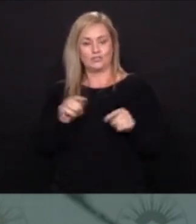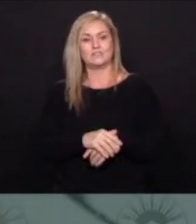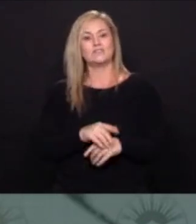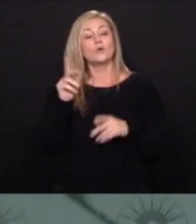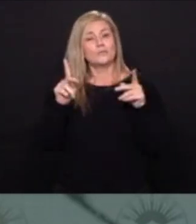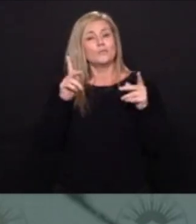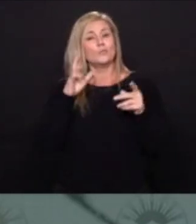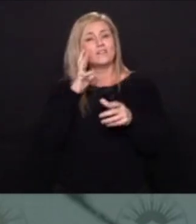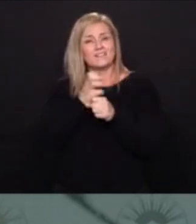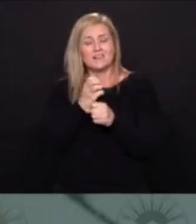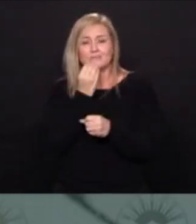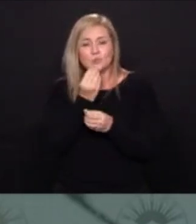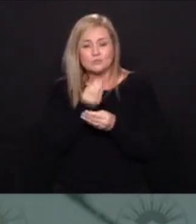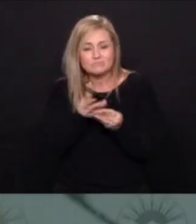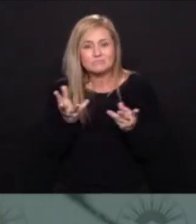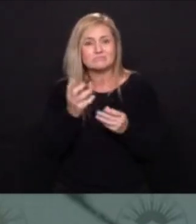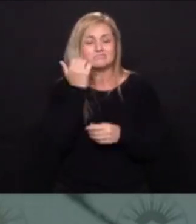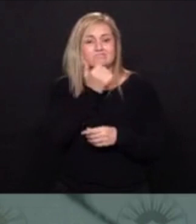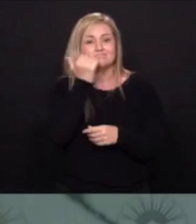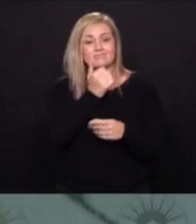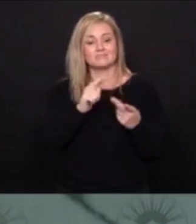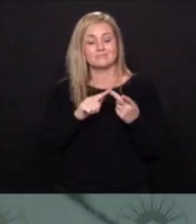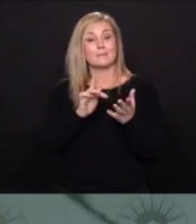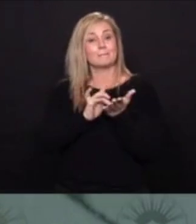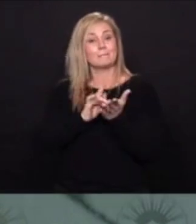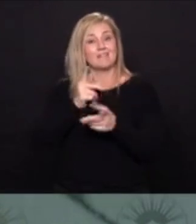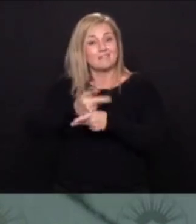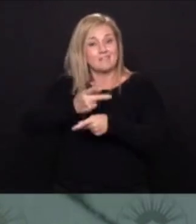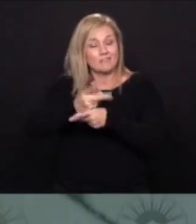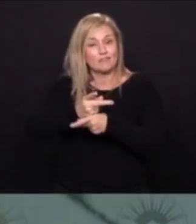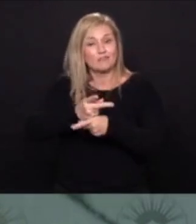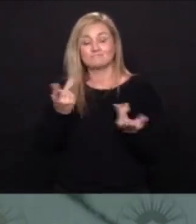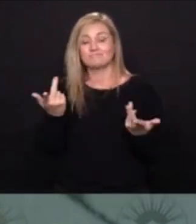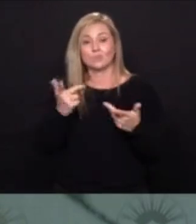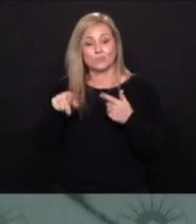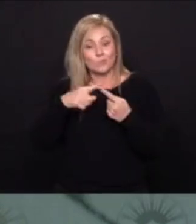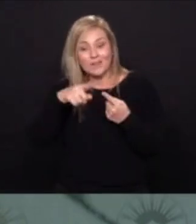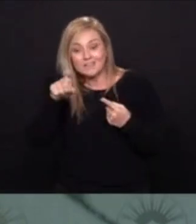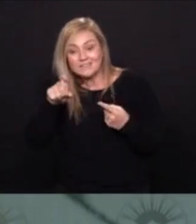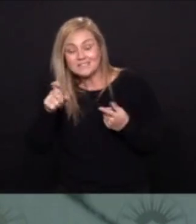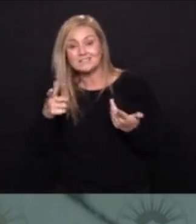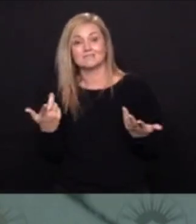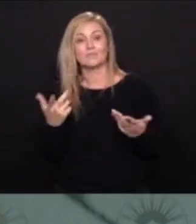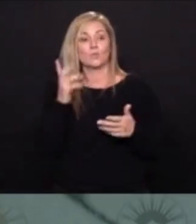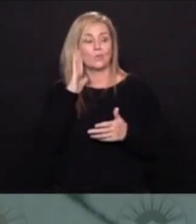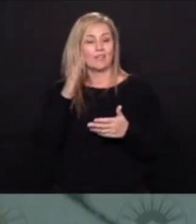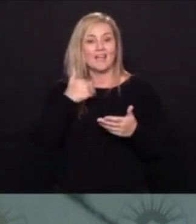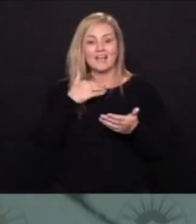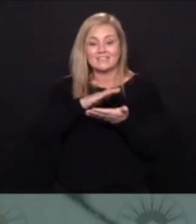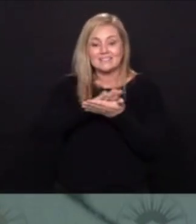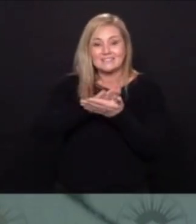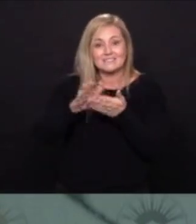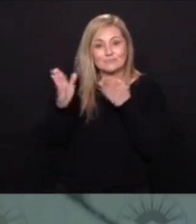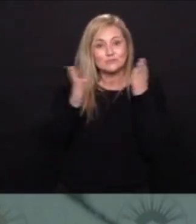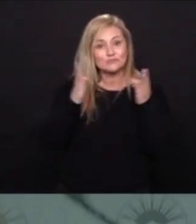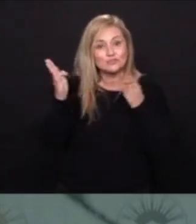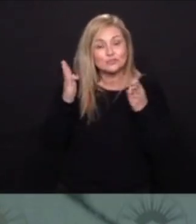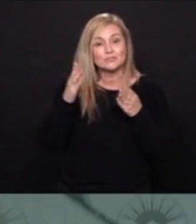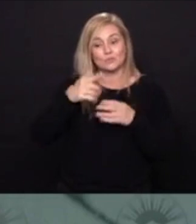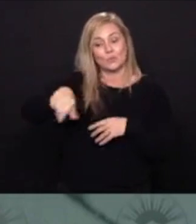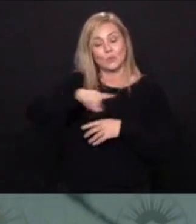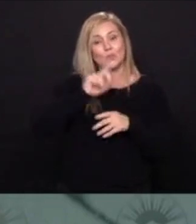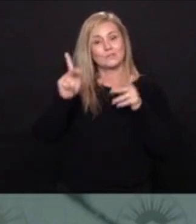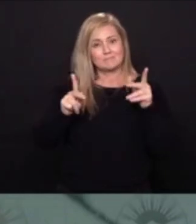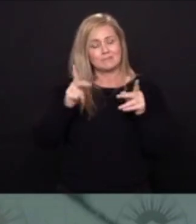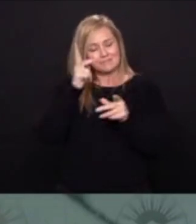to receive daily meals and medical care when needed. Facilities will also be equipped with cleaning services so that they